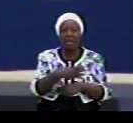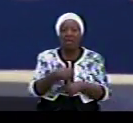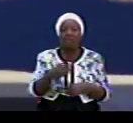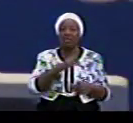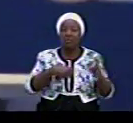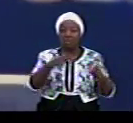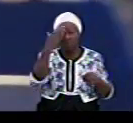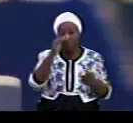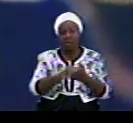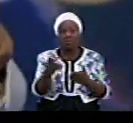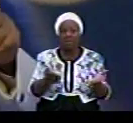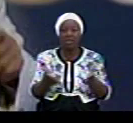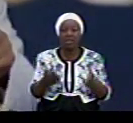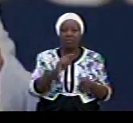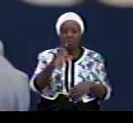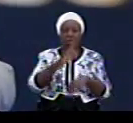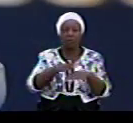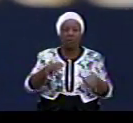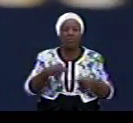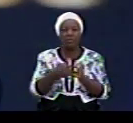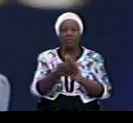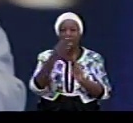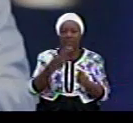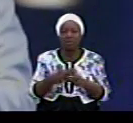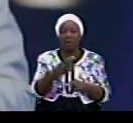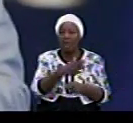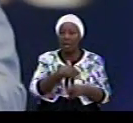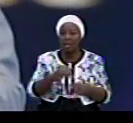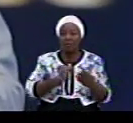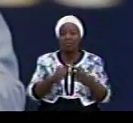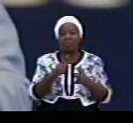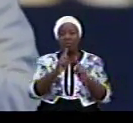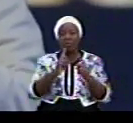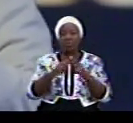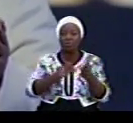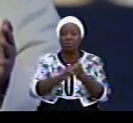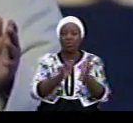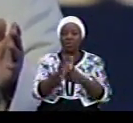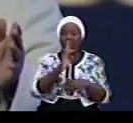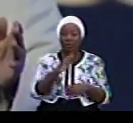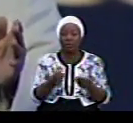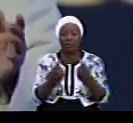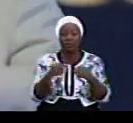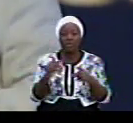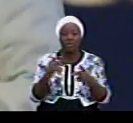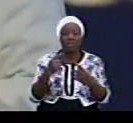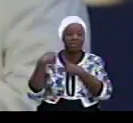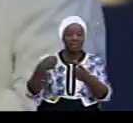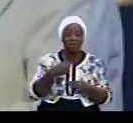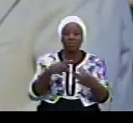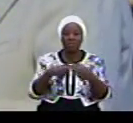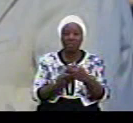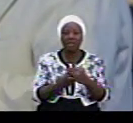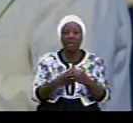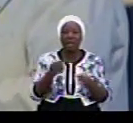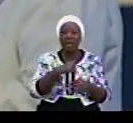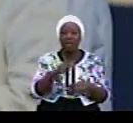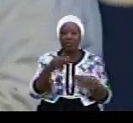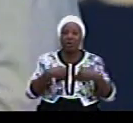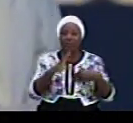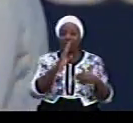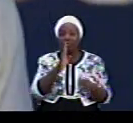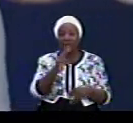want to address those who have been coming since we started, and you have been taking the